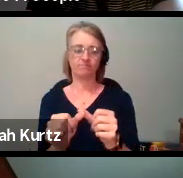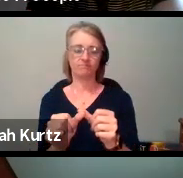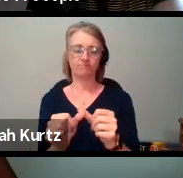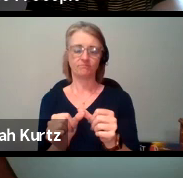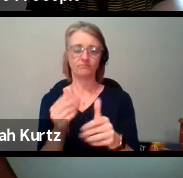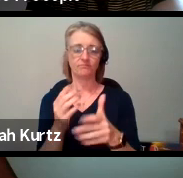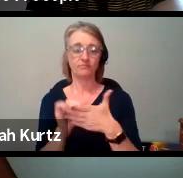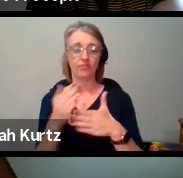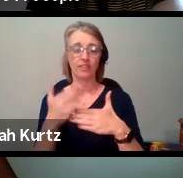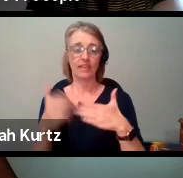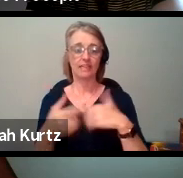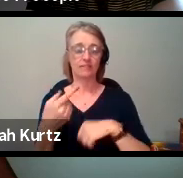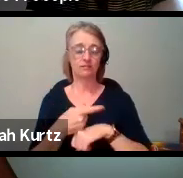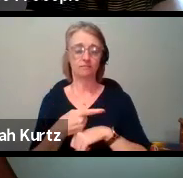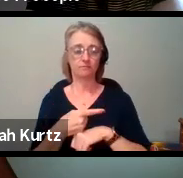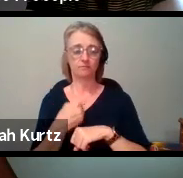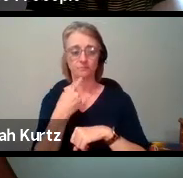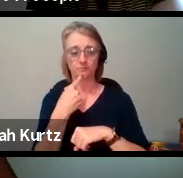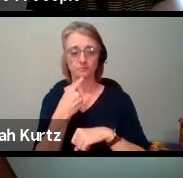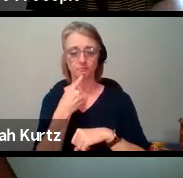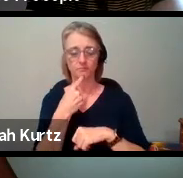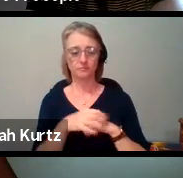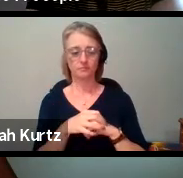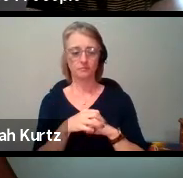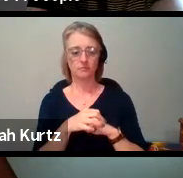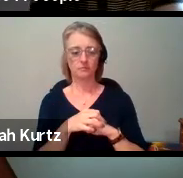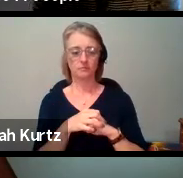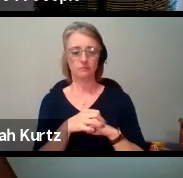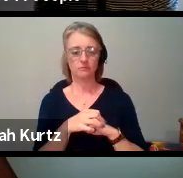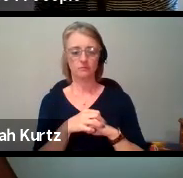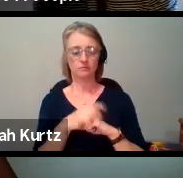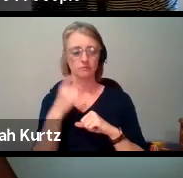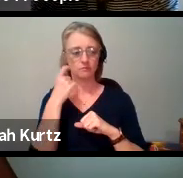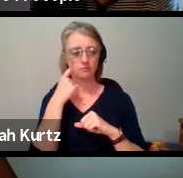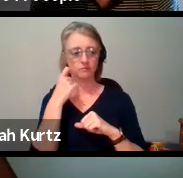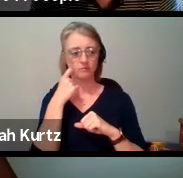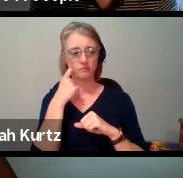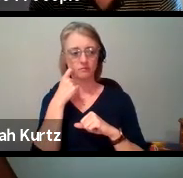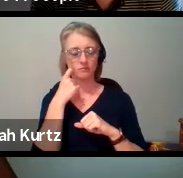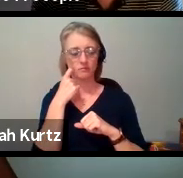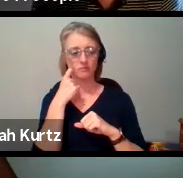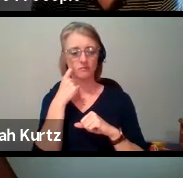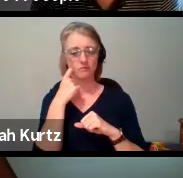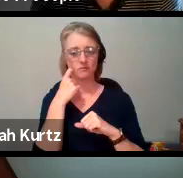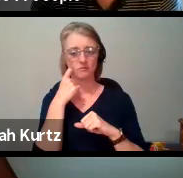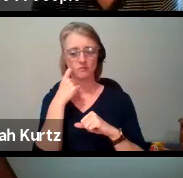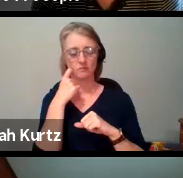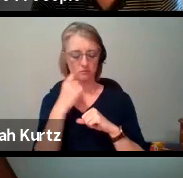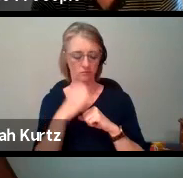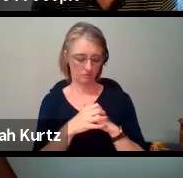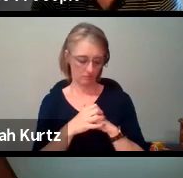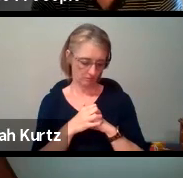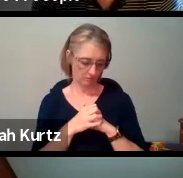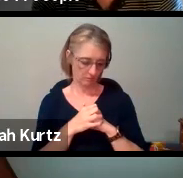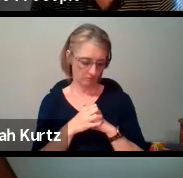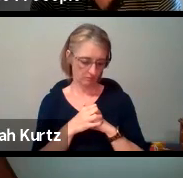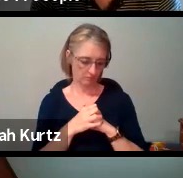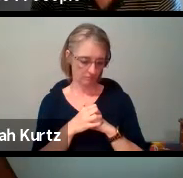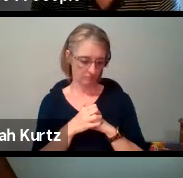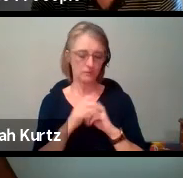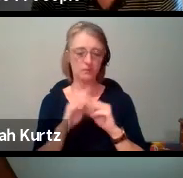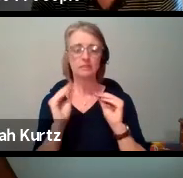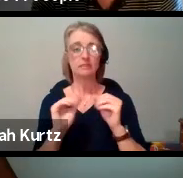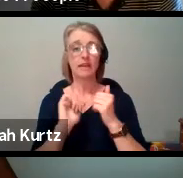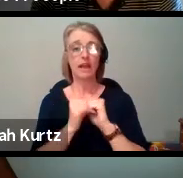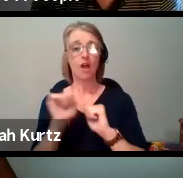of the day, she called the class and said, I just want to illustrate to you how another